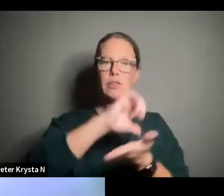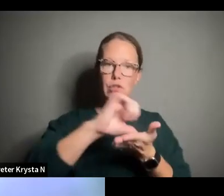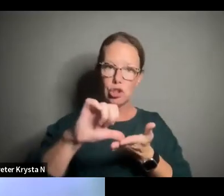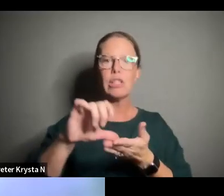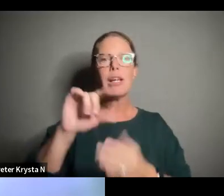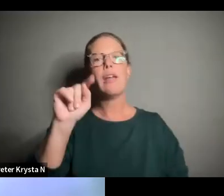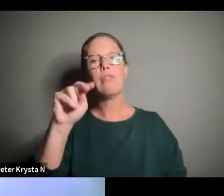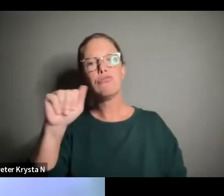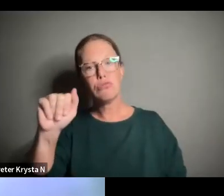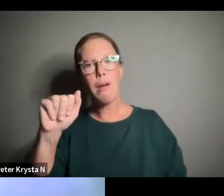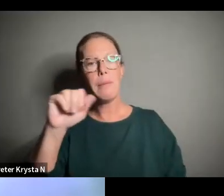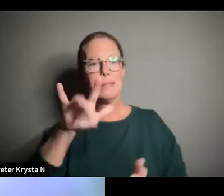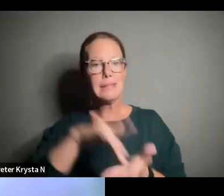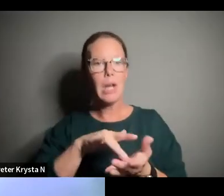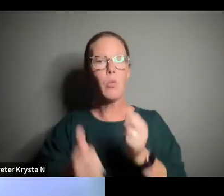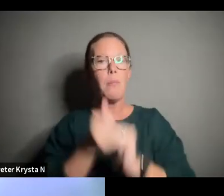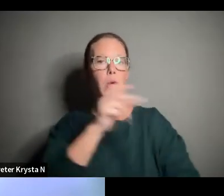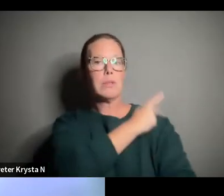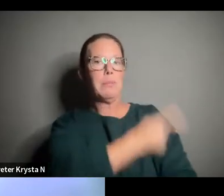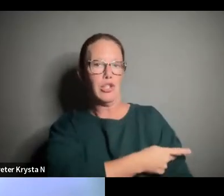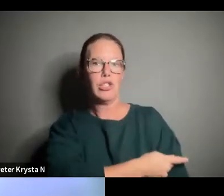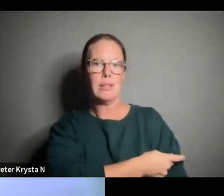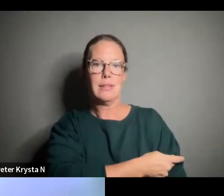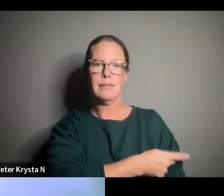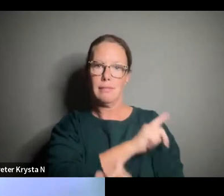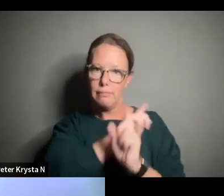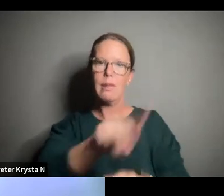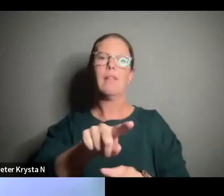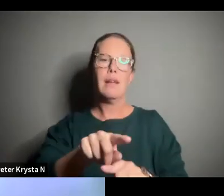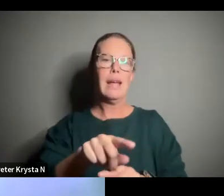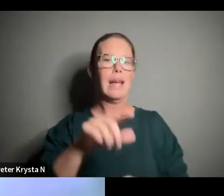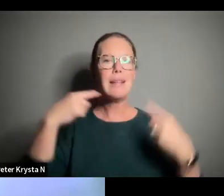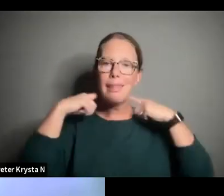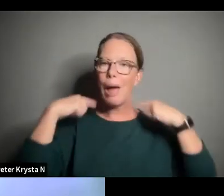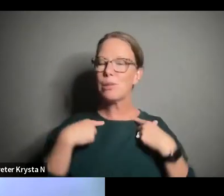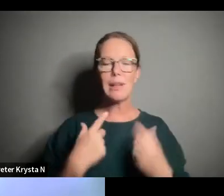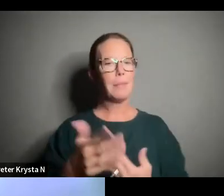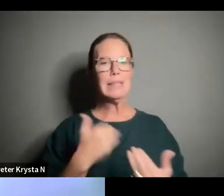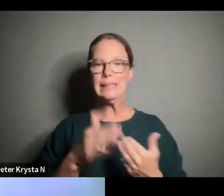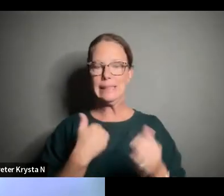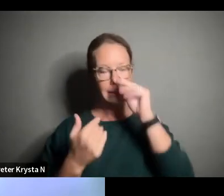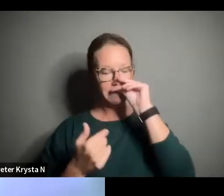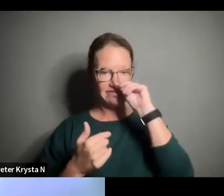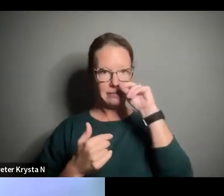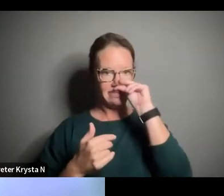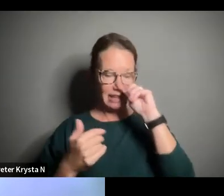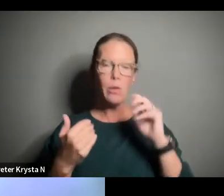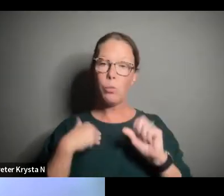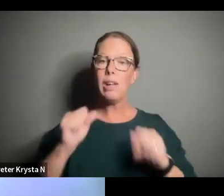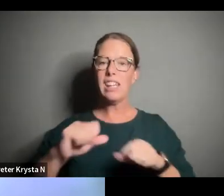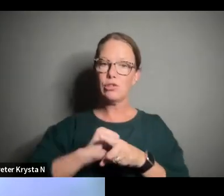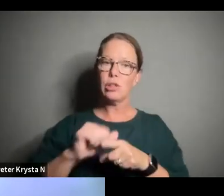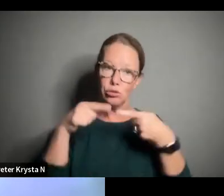patients end up, this is not a complex operation. It's a laparoscopic, and we've developed ways to train people. During